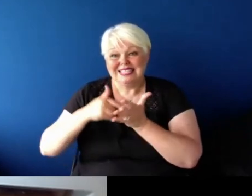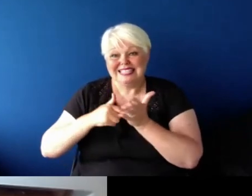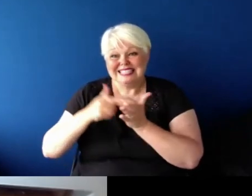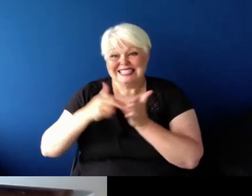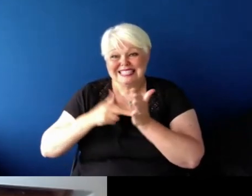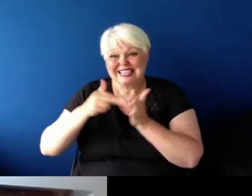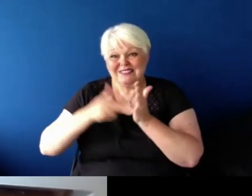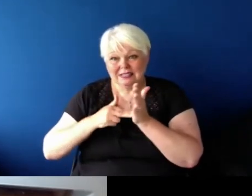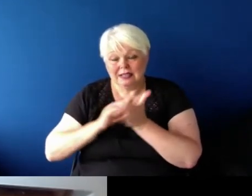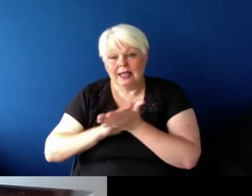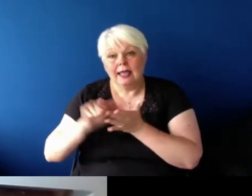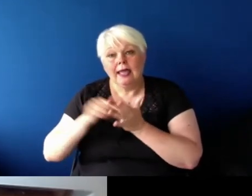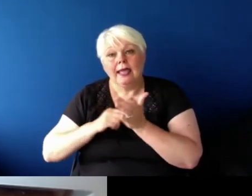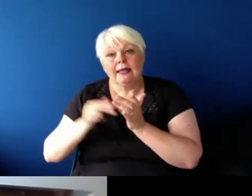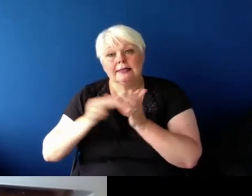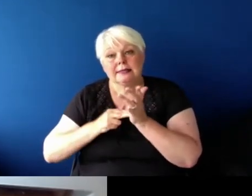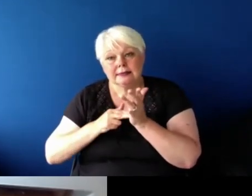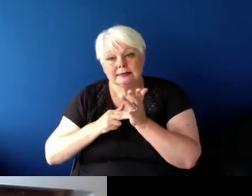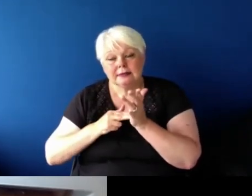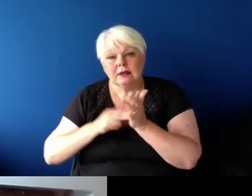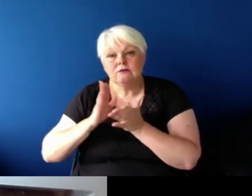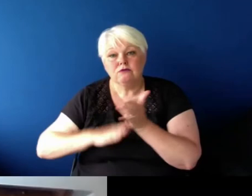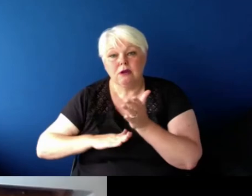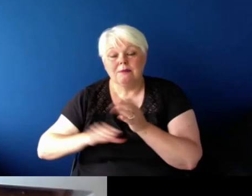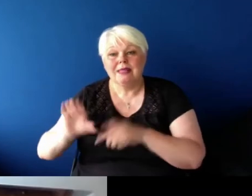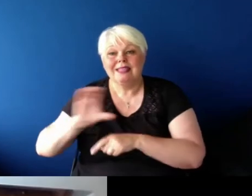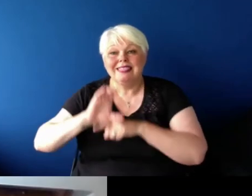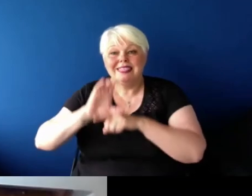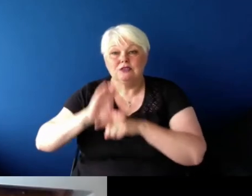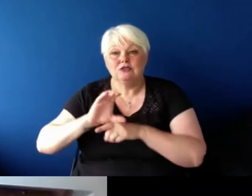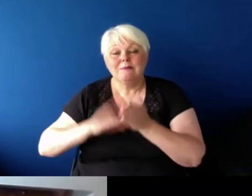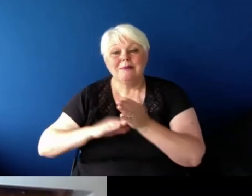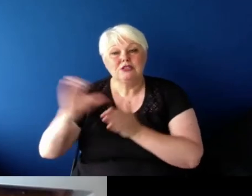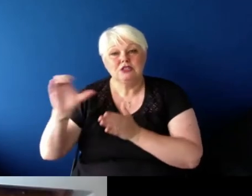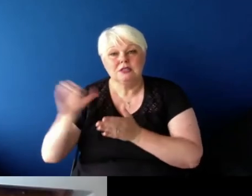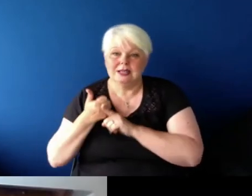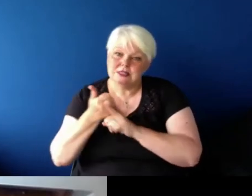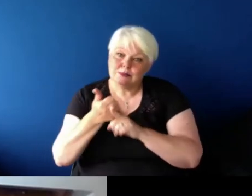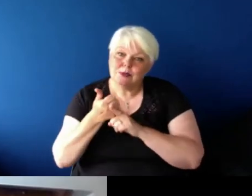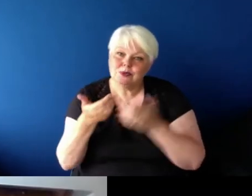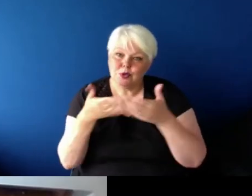Manchester Cathedral and a supporter of Open Table in Manchester. And Steve's